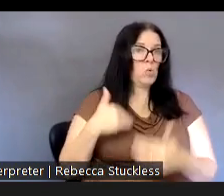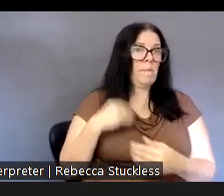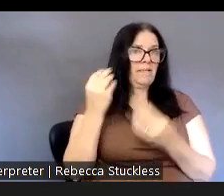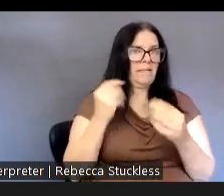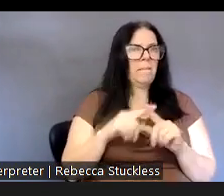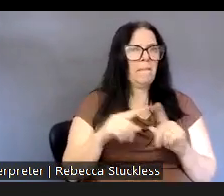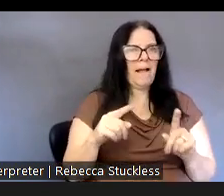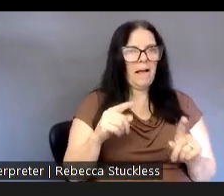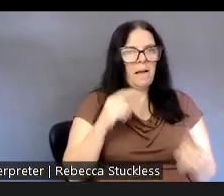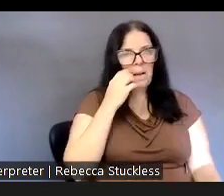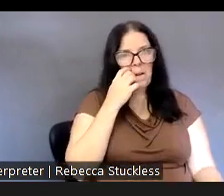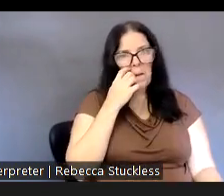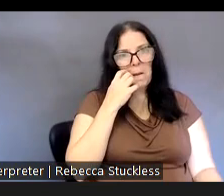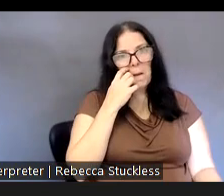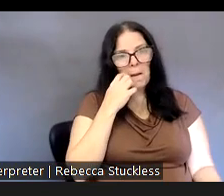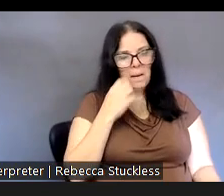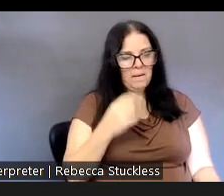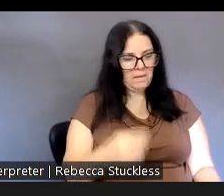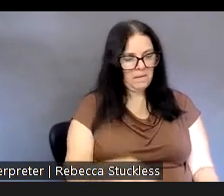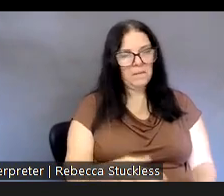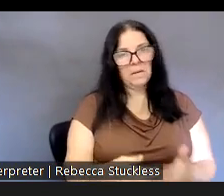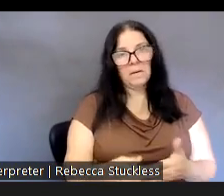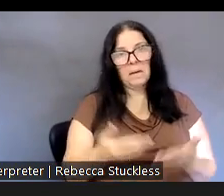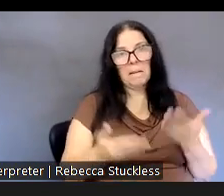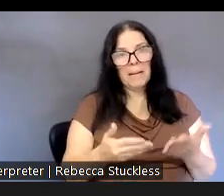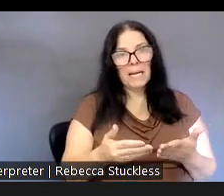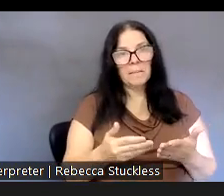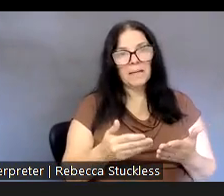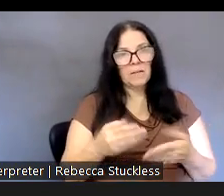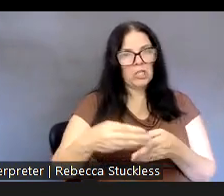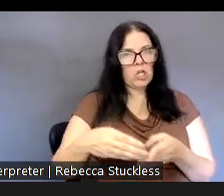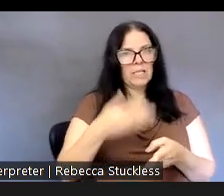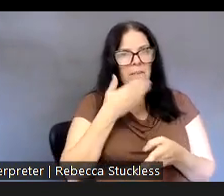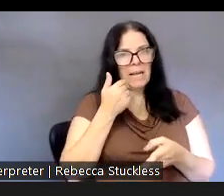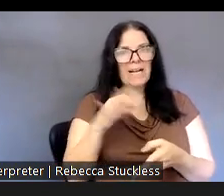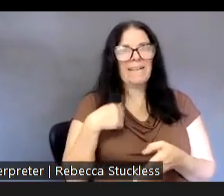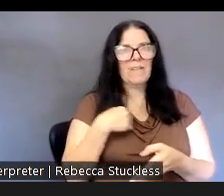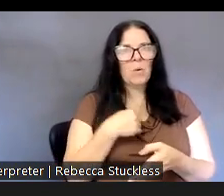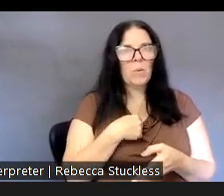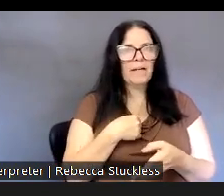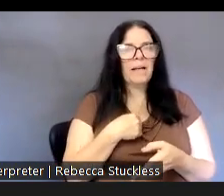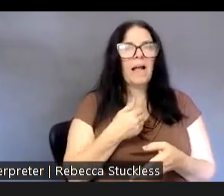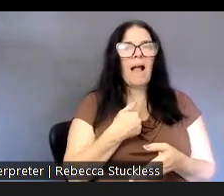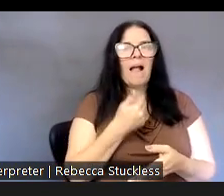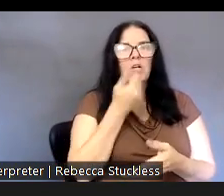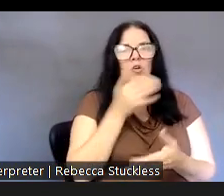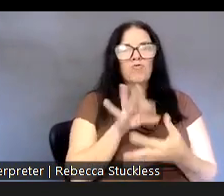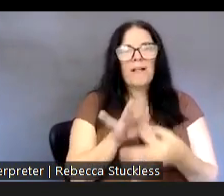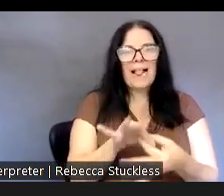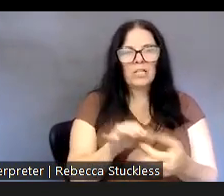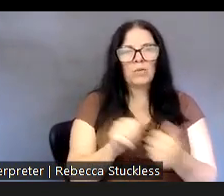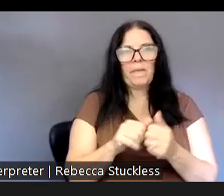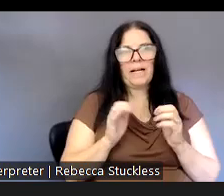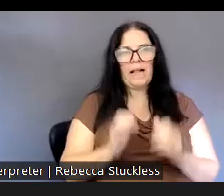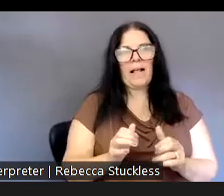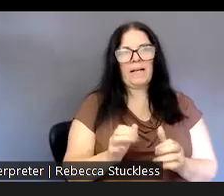maybe we get better results if we establish a quality relationship with our clients before